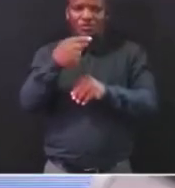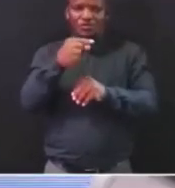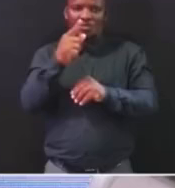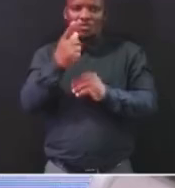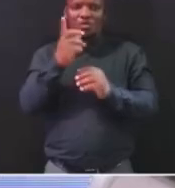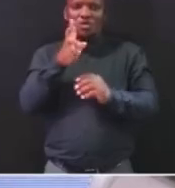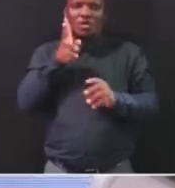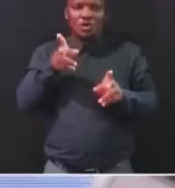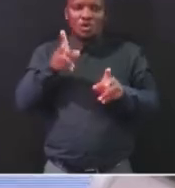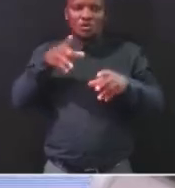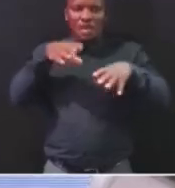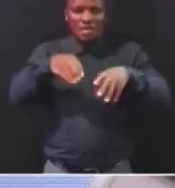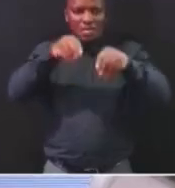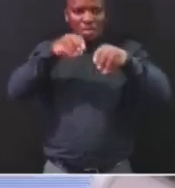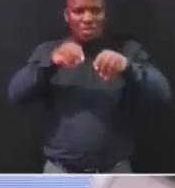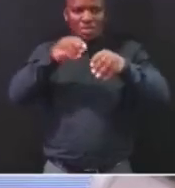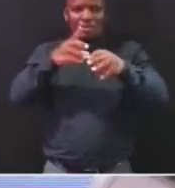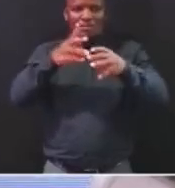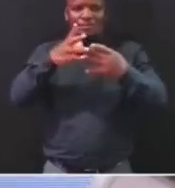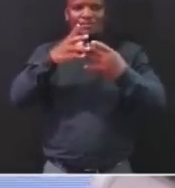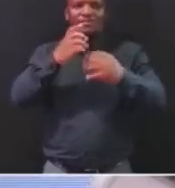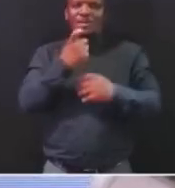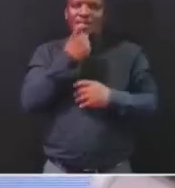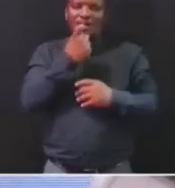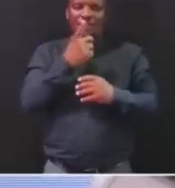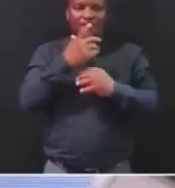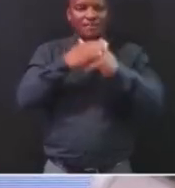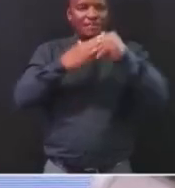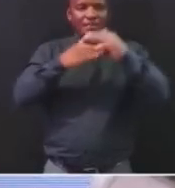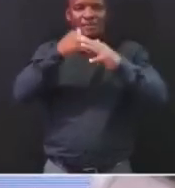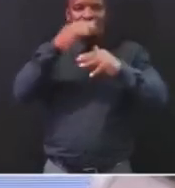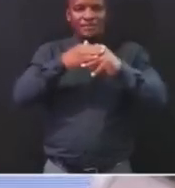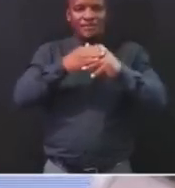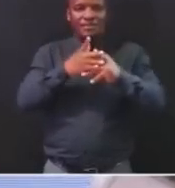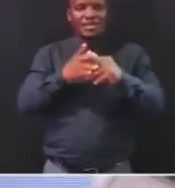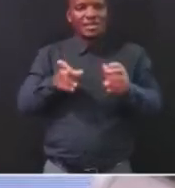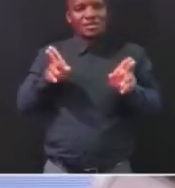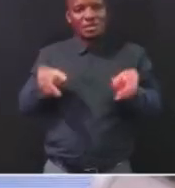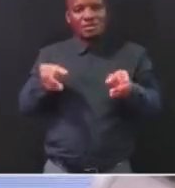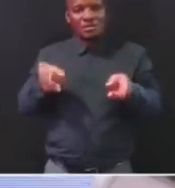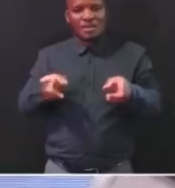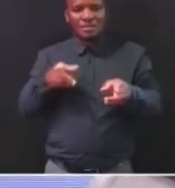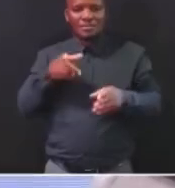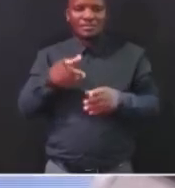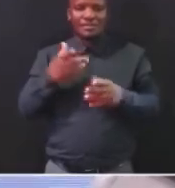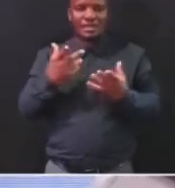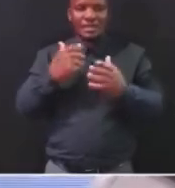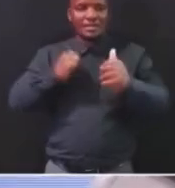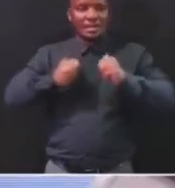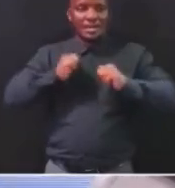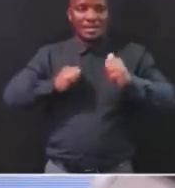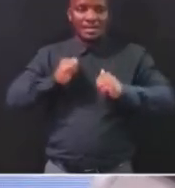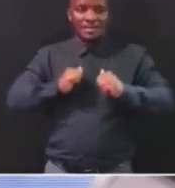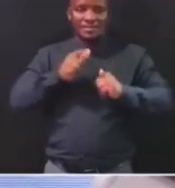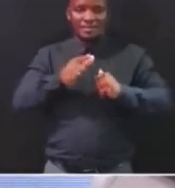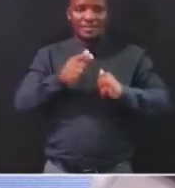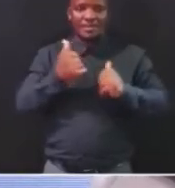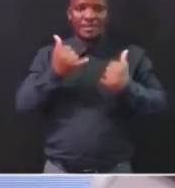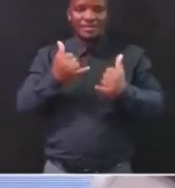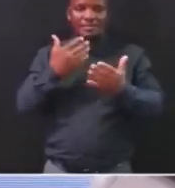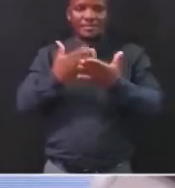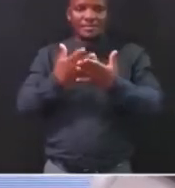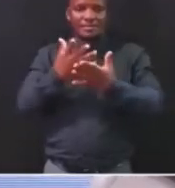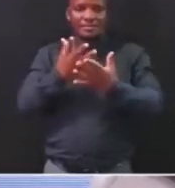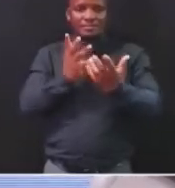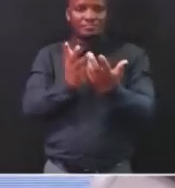brick and mortar, meaning then that your usual standards, your usual codes of practice are applicable to